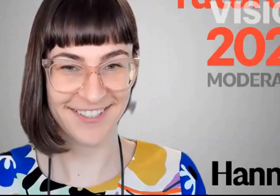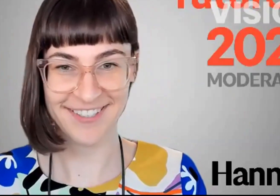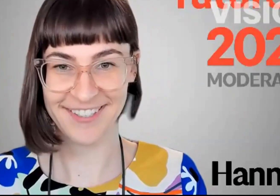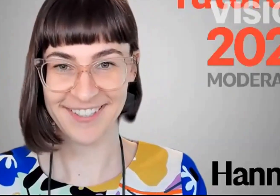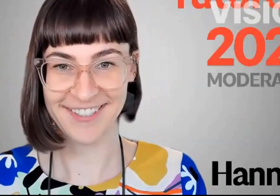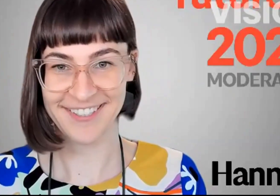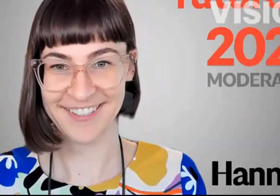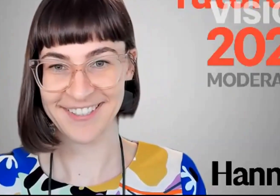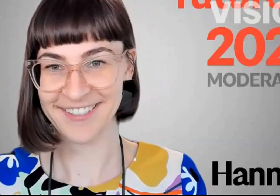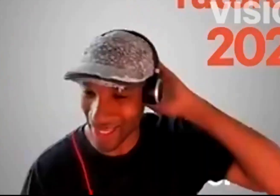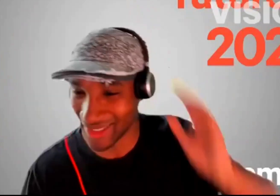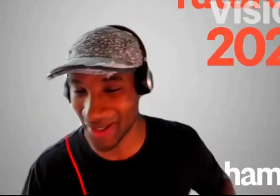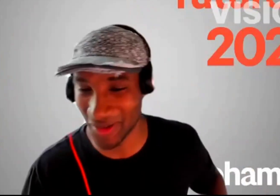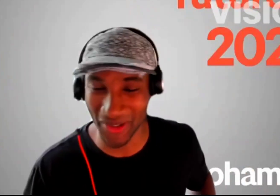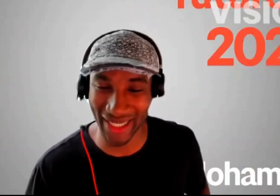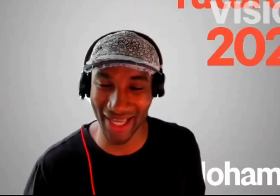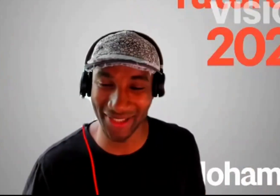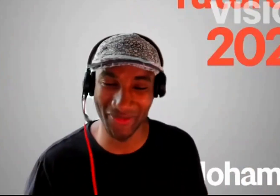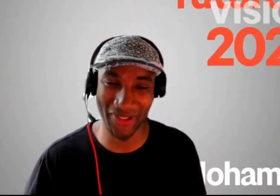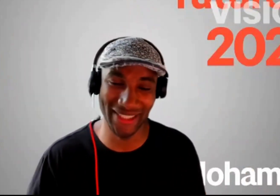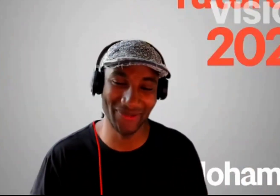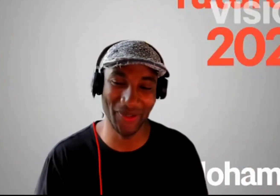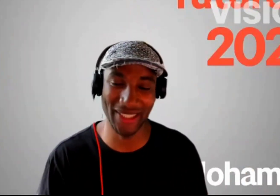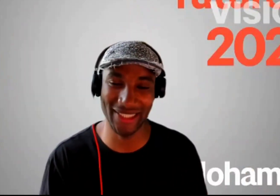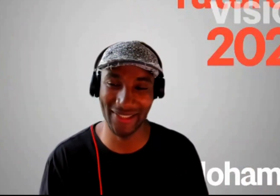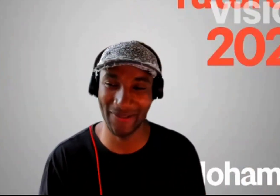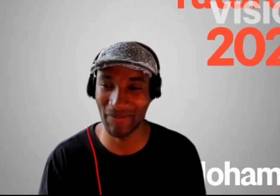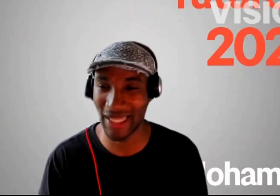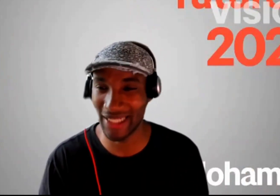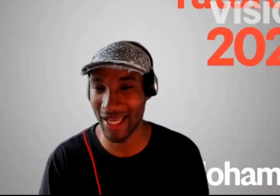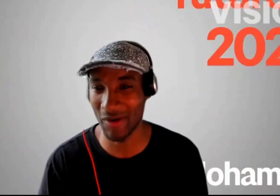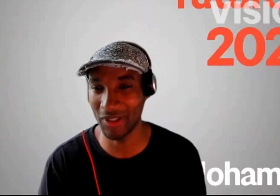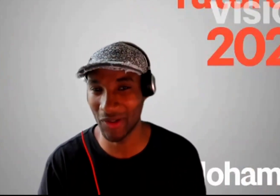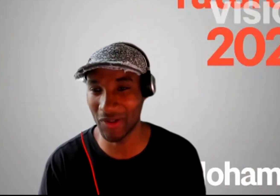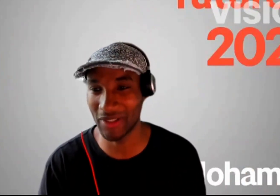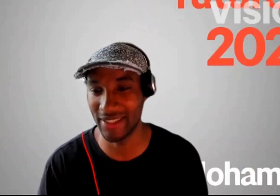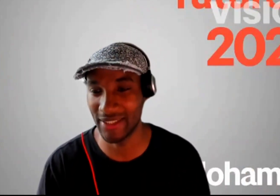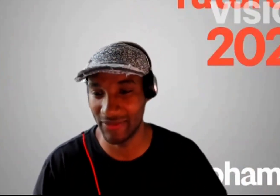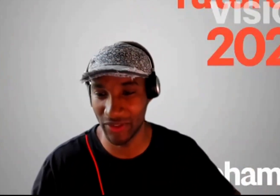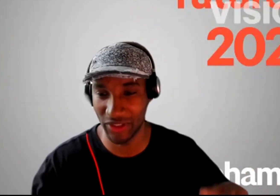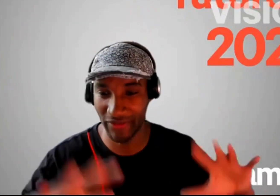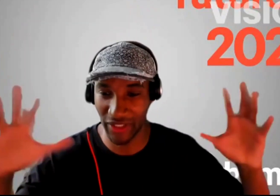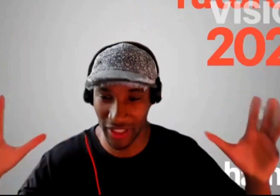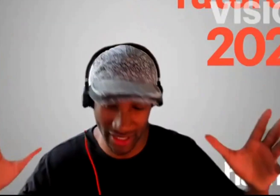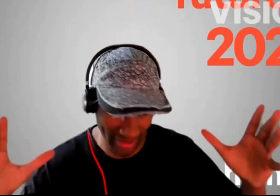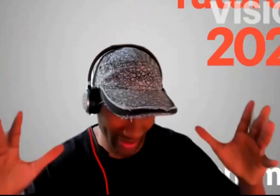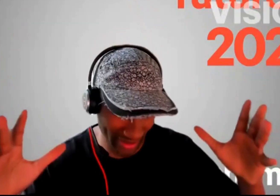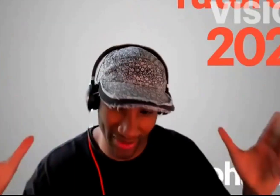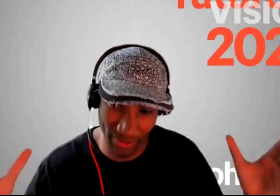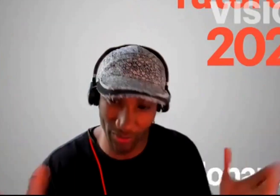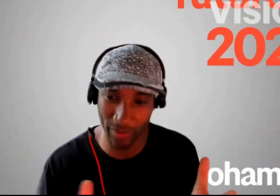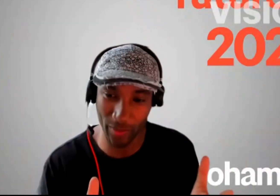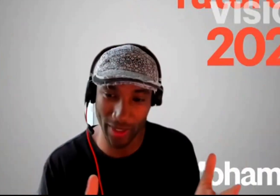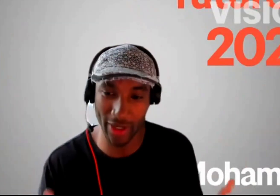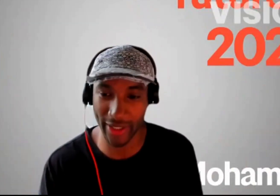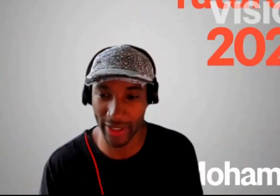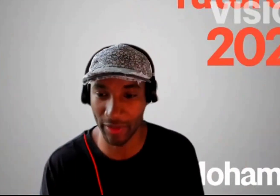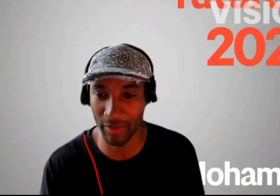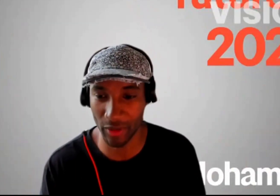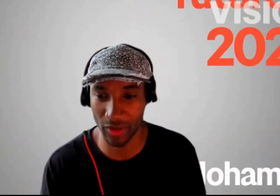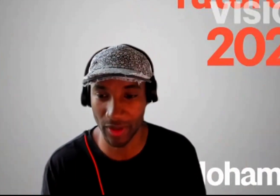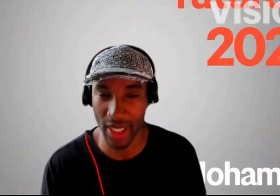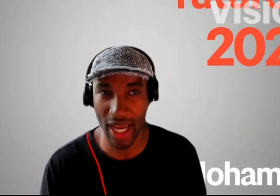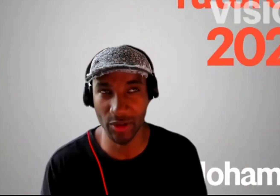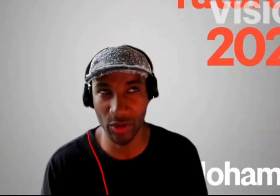it. Okay, thank you guys for doing this. Honestly, I want to close this future vision. Great